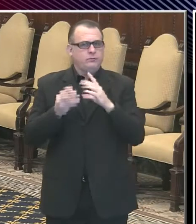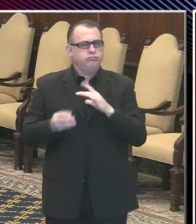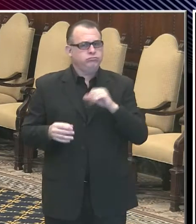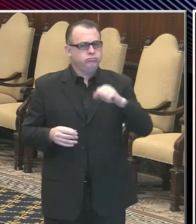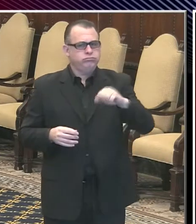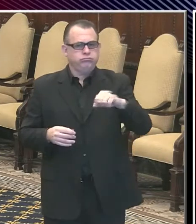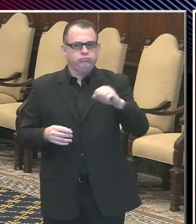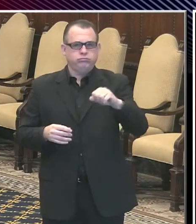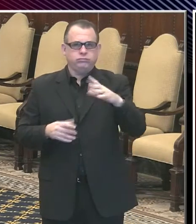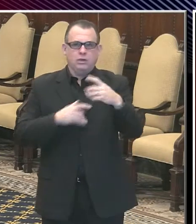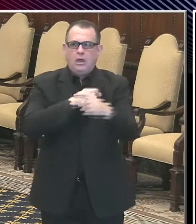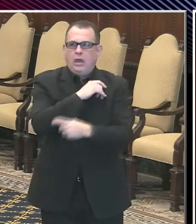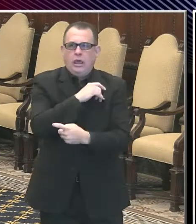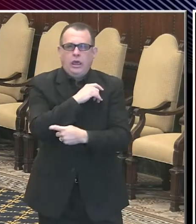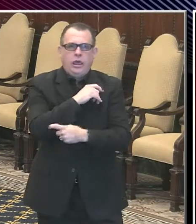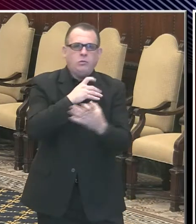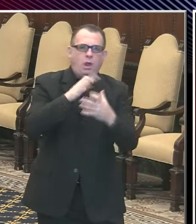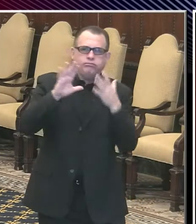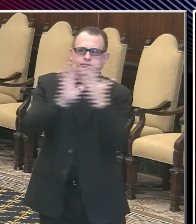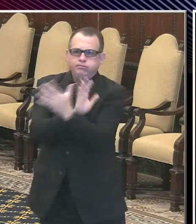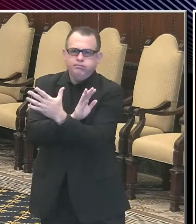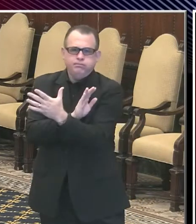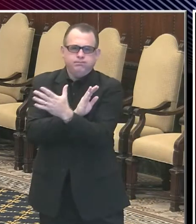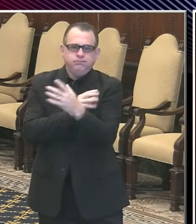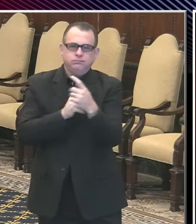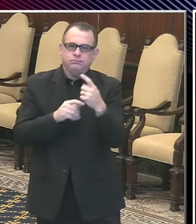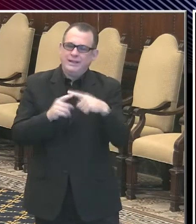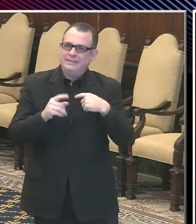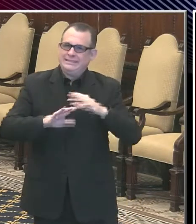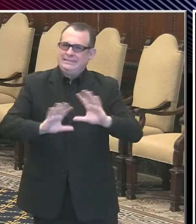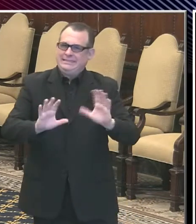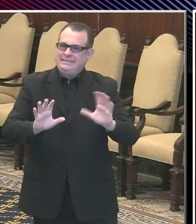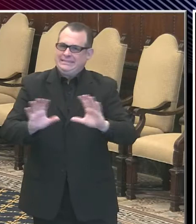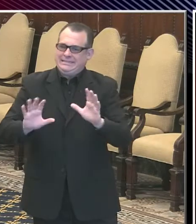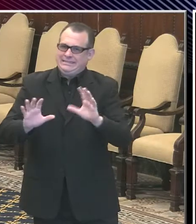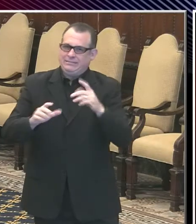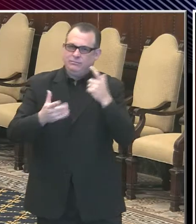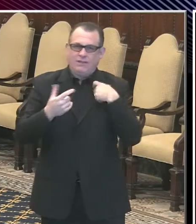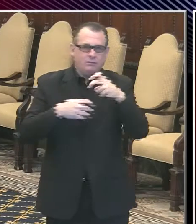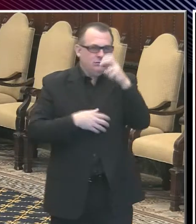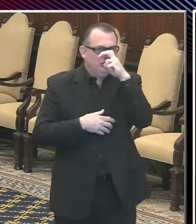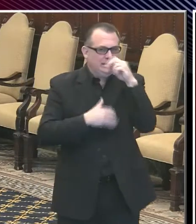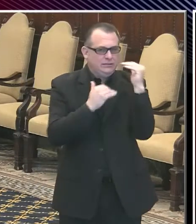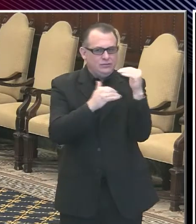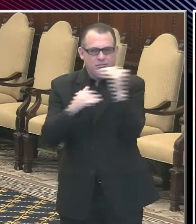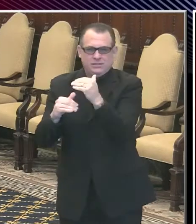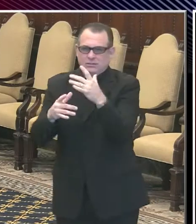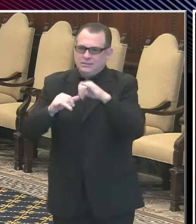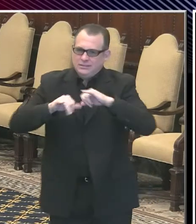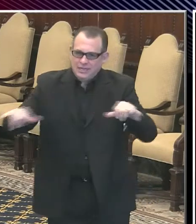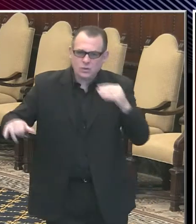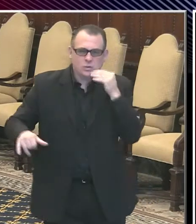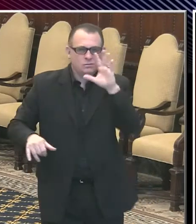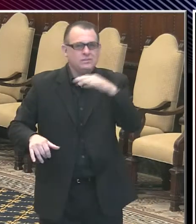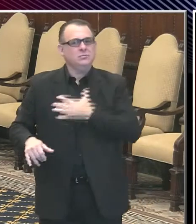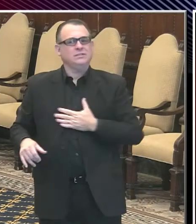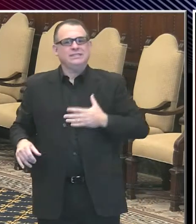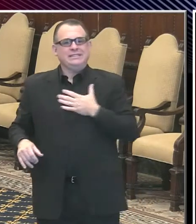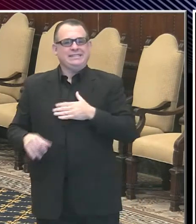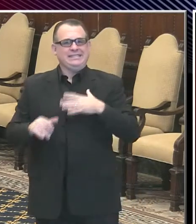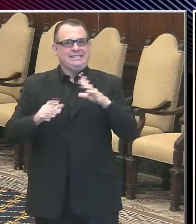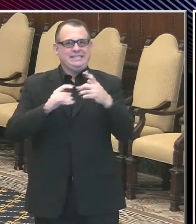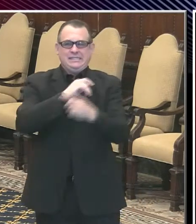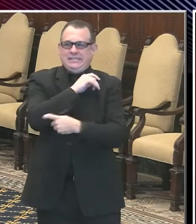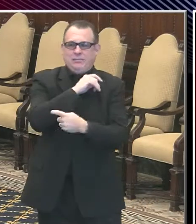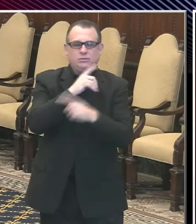cast aside the very necessary restrictions that are imposed because of the pandemic. I urge everyone to resist the temptation of taking